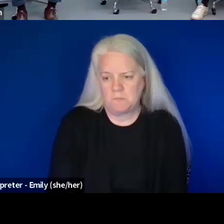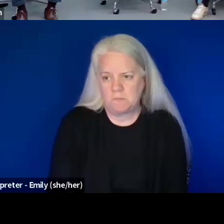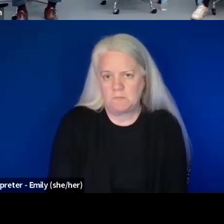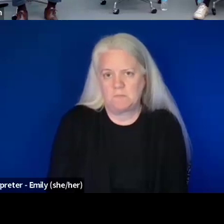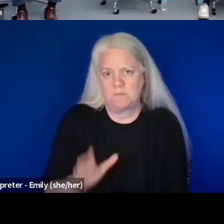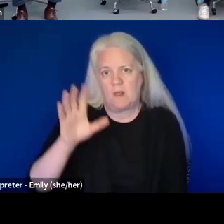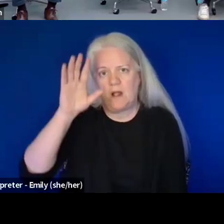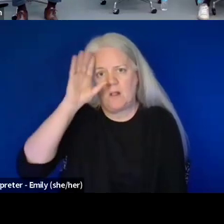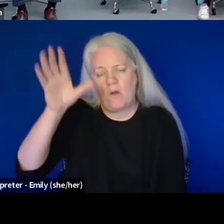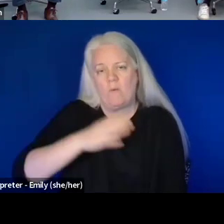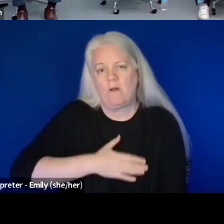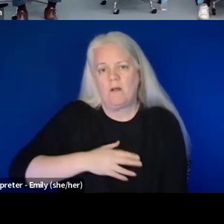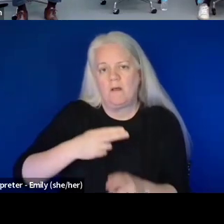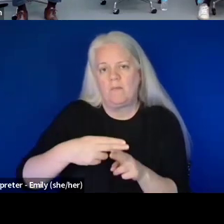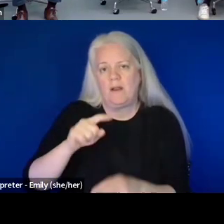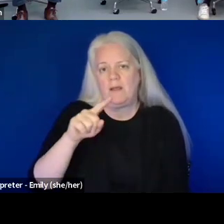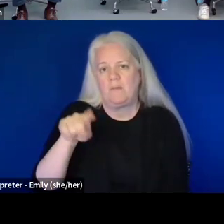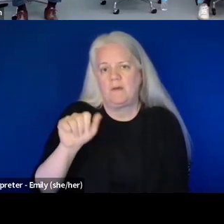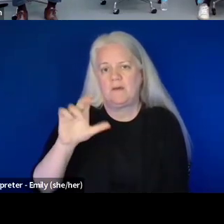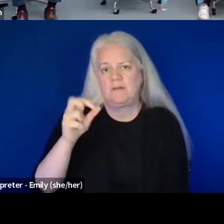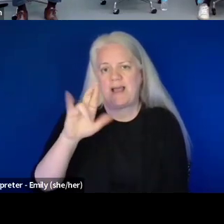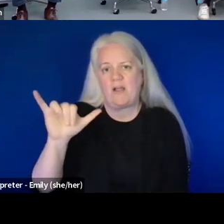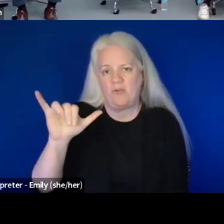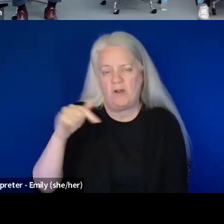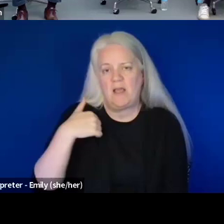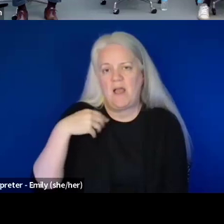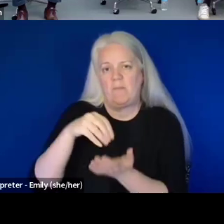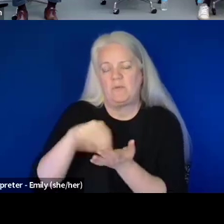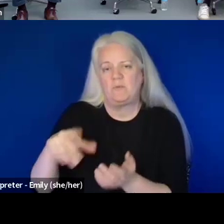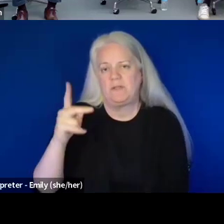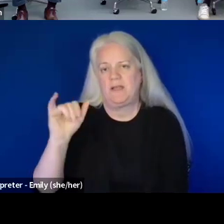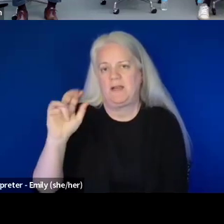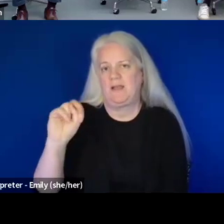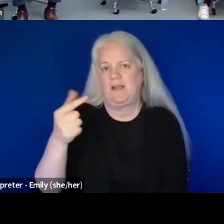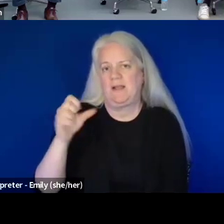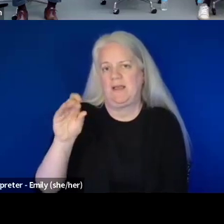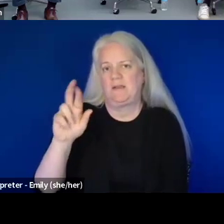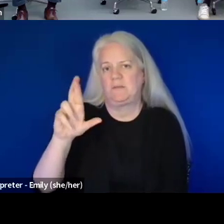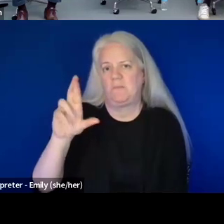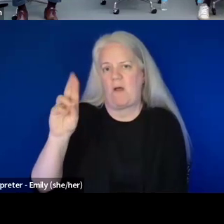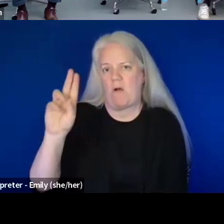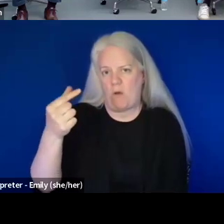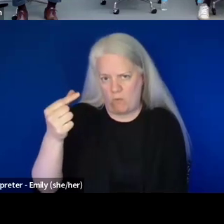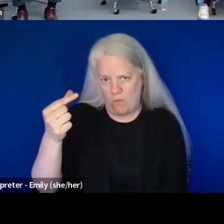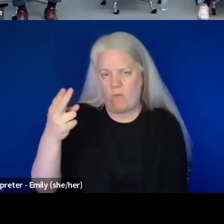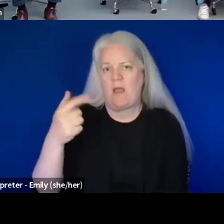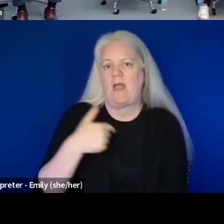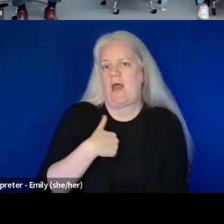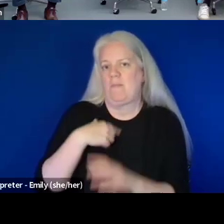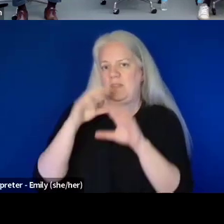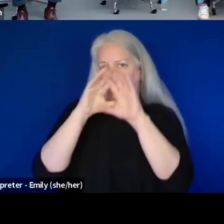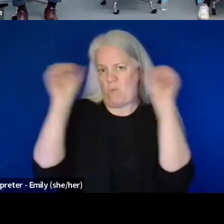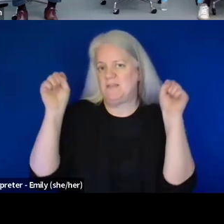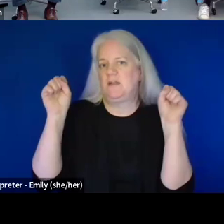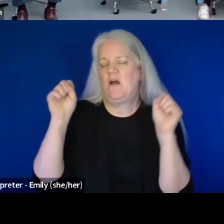Hi, my name is Zachary Capel, and I'm a student at Kingsborough. I'm also the president of our school's LGBT